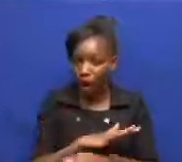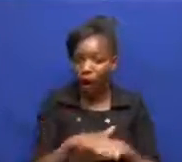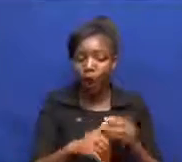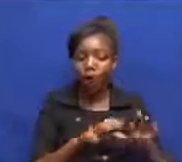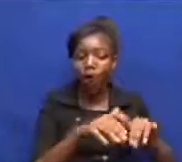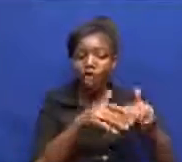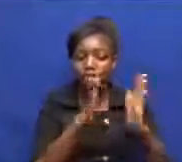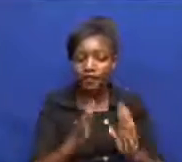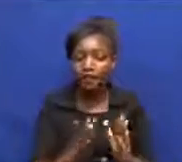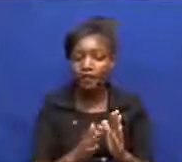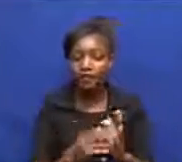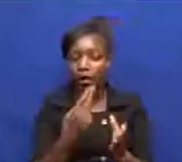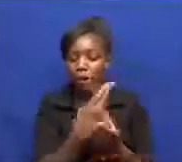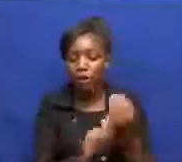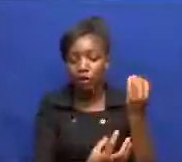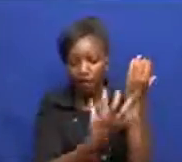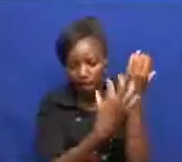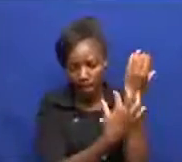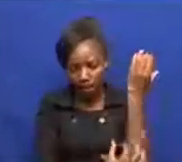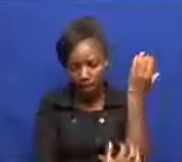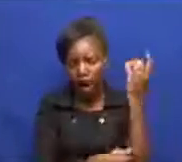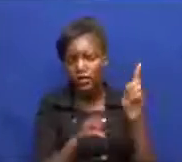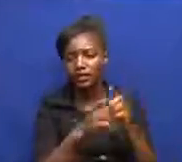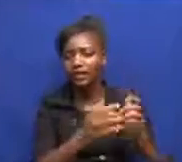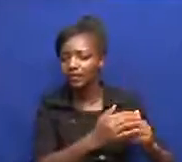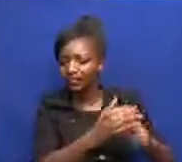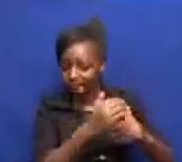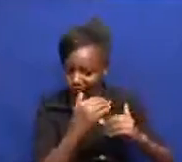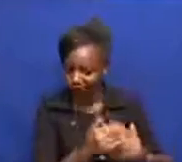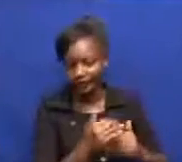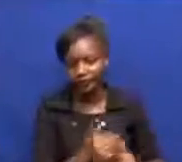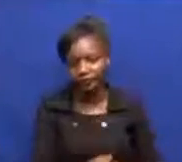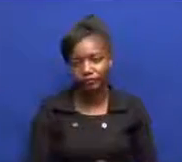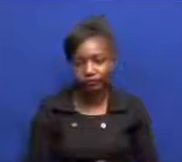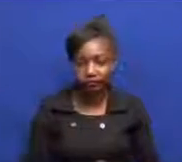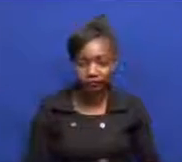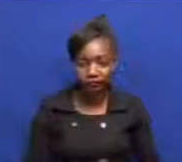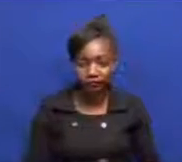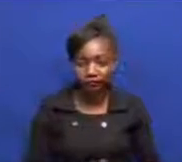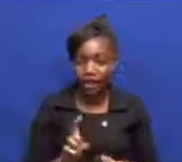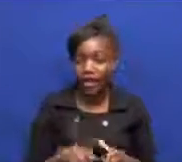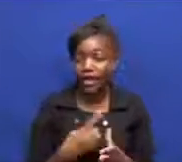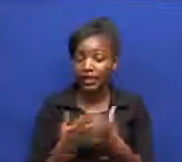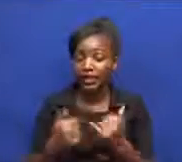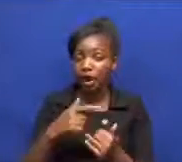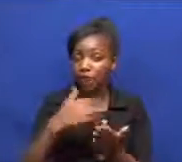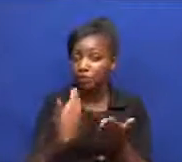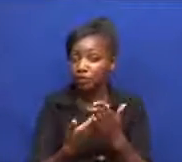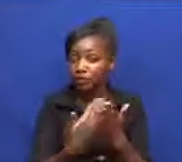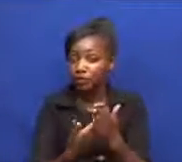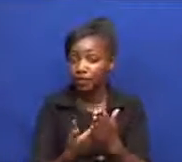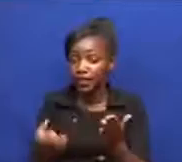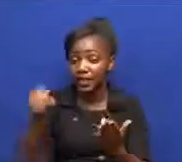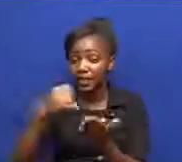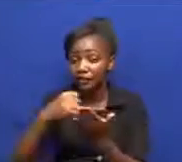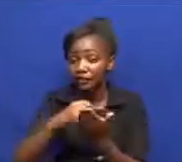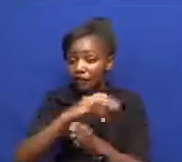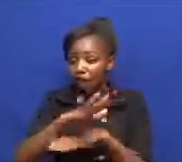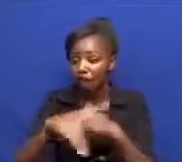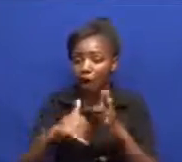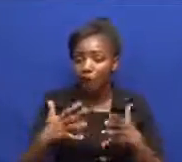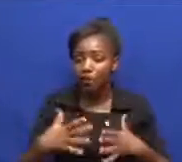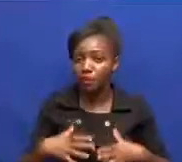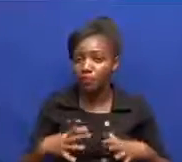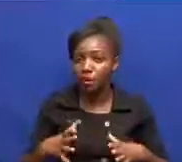but also the giants who fleece the poor farmers. We therefore propose involvement of all stakeholders